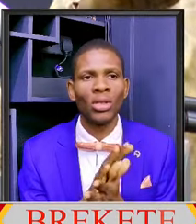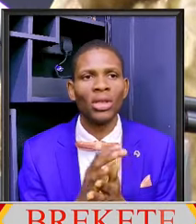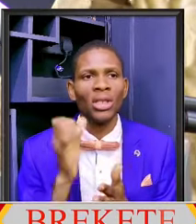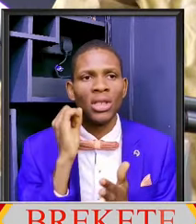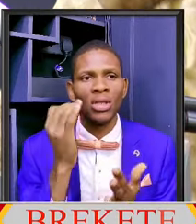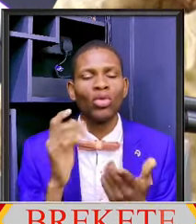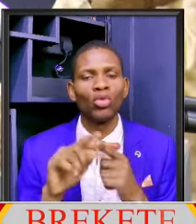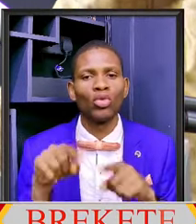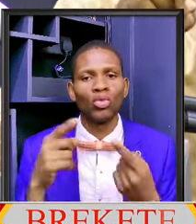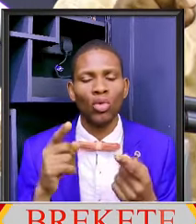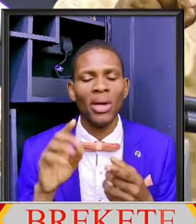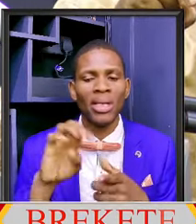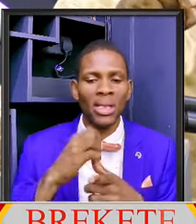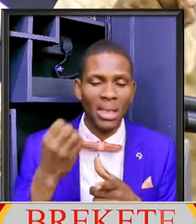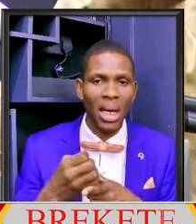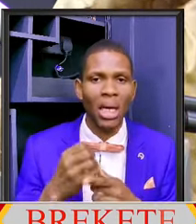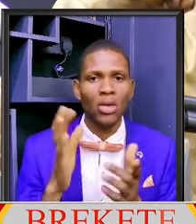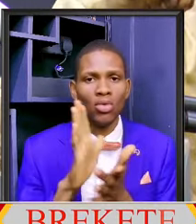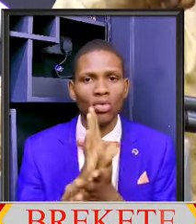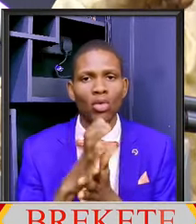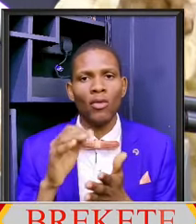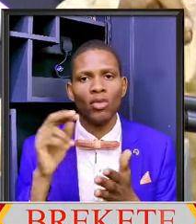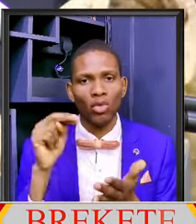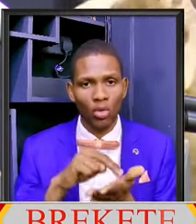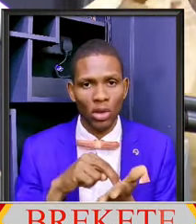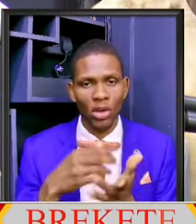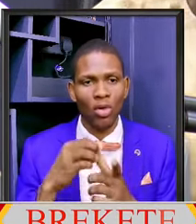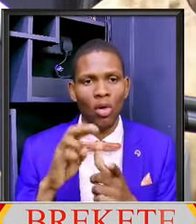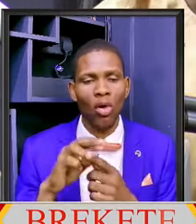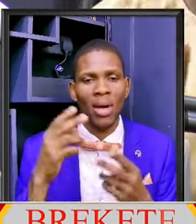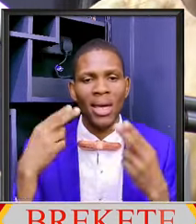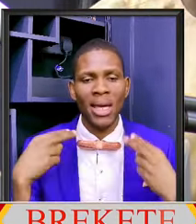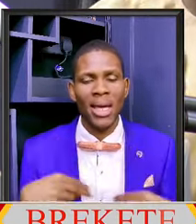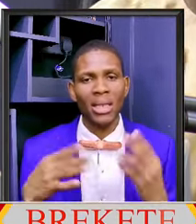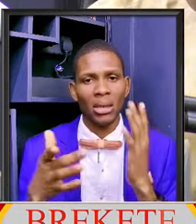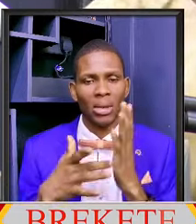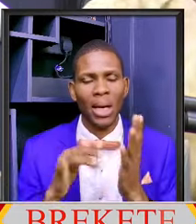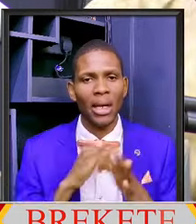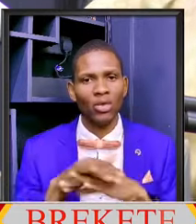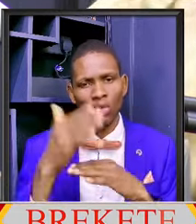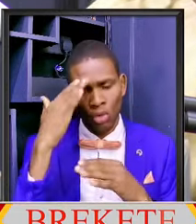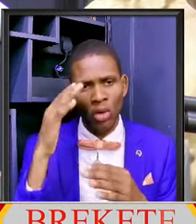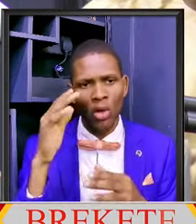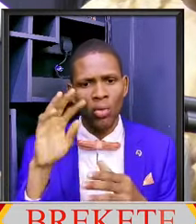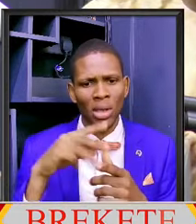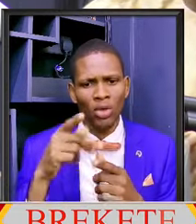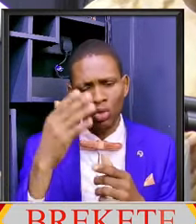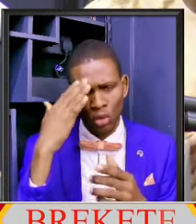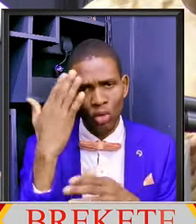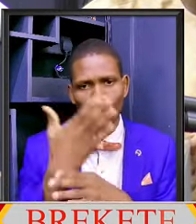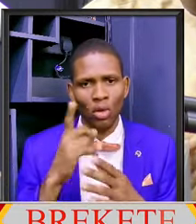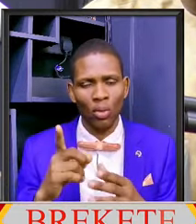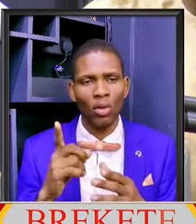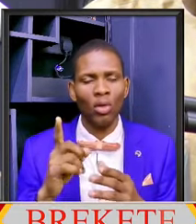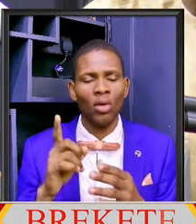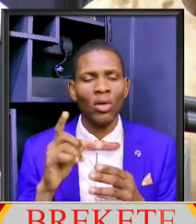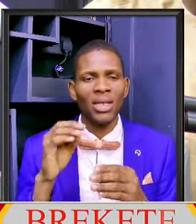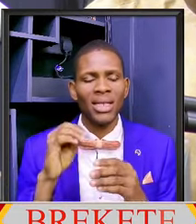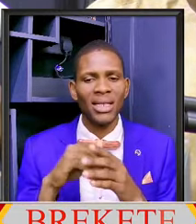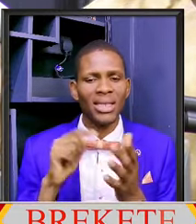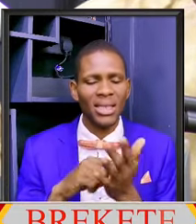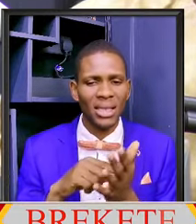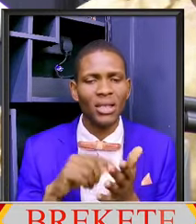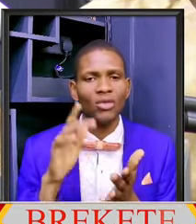She won't go either school of nursing or school of health technology. I don't know whether you be somebody from this school of